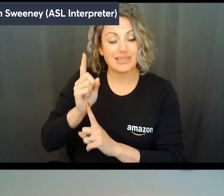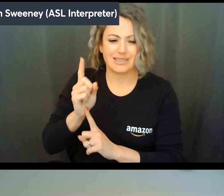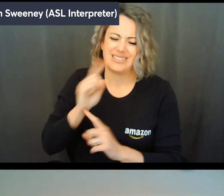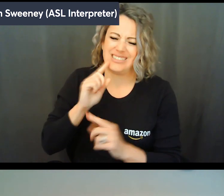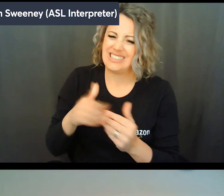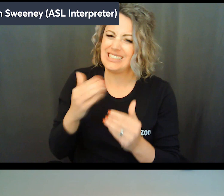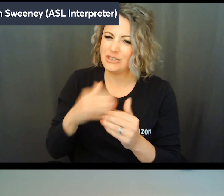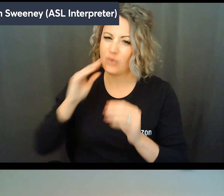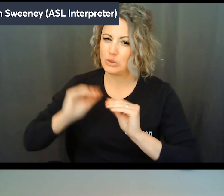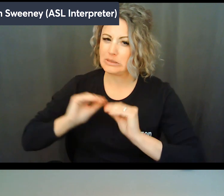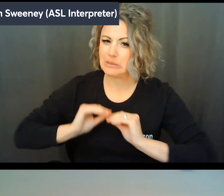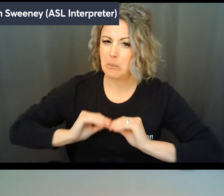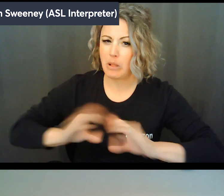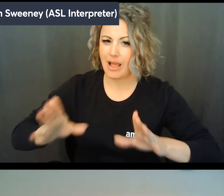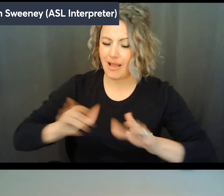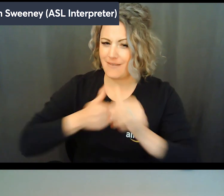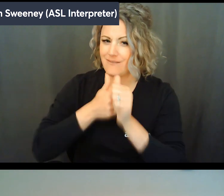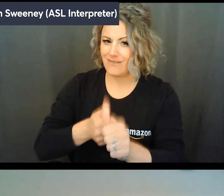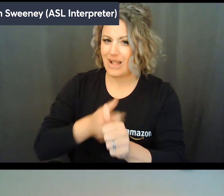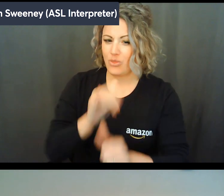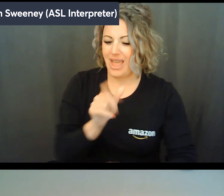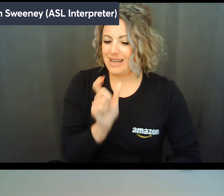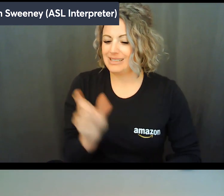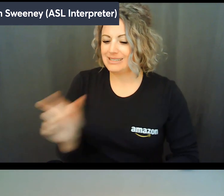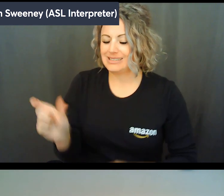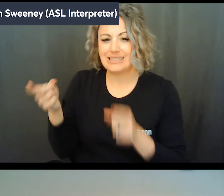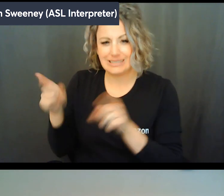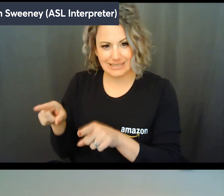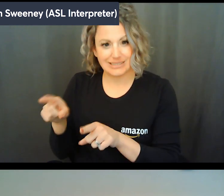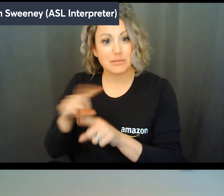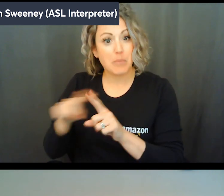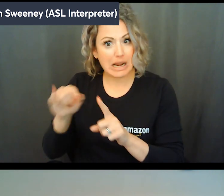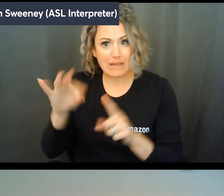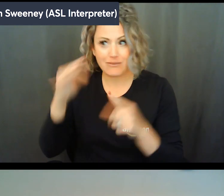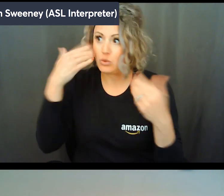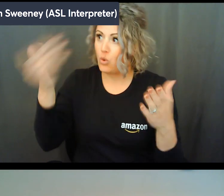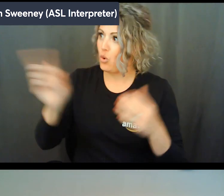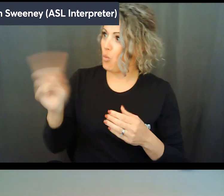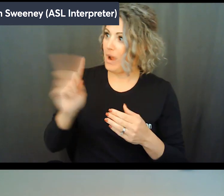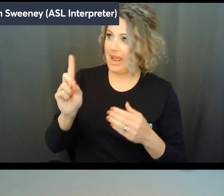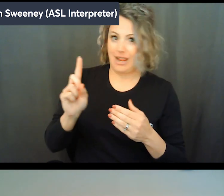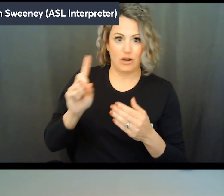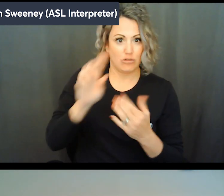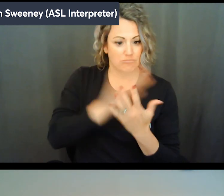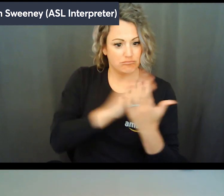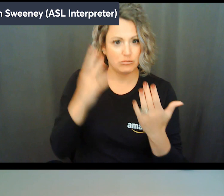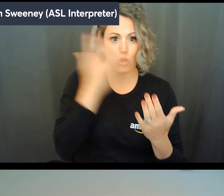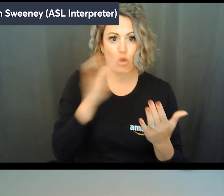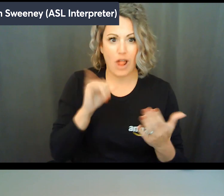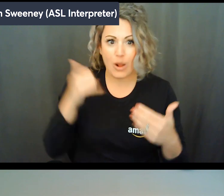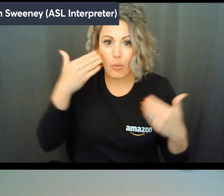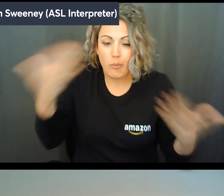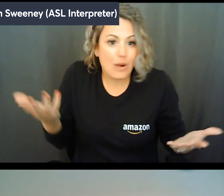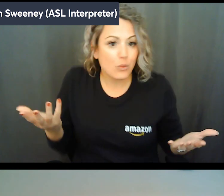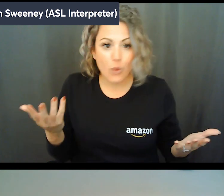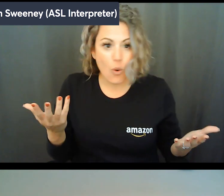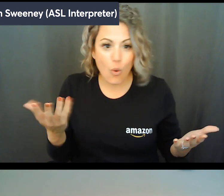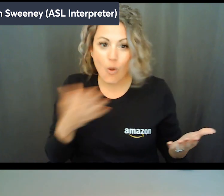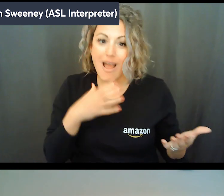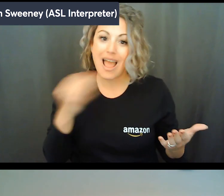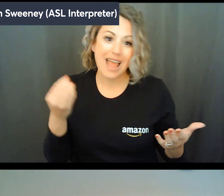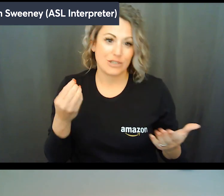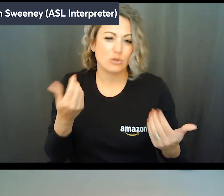easier to deploy on an instance. But in case you do not know what is that traffic pattern is going to be, and you do not want to